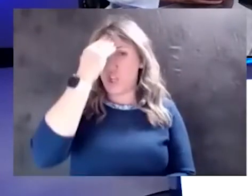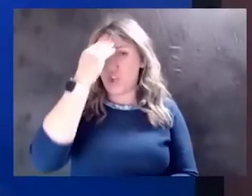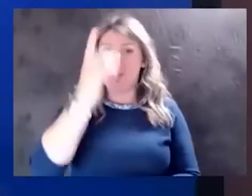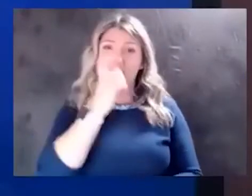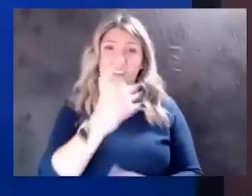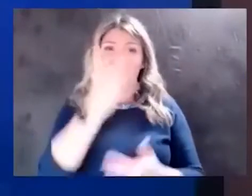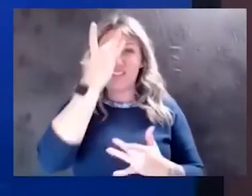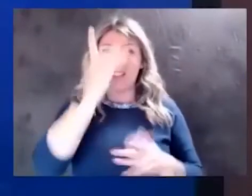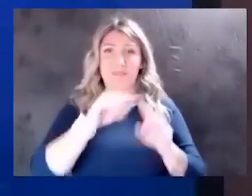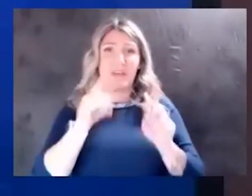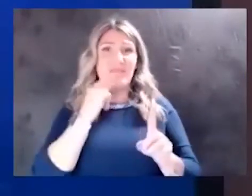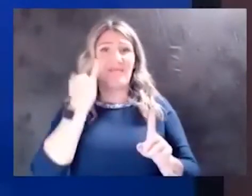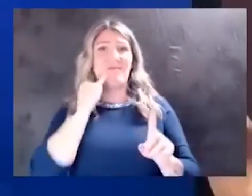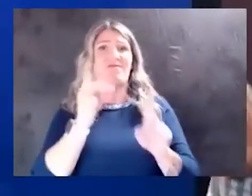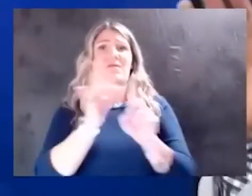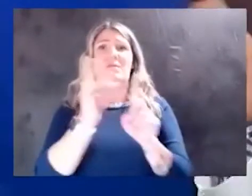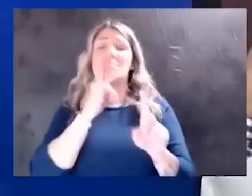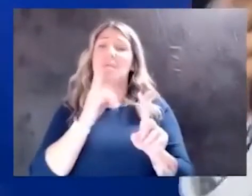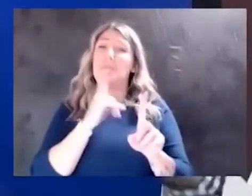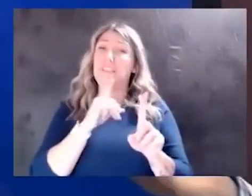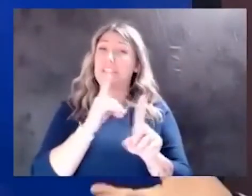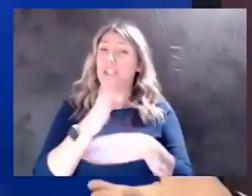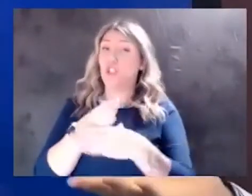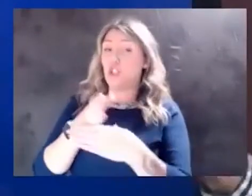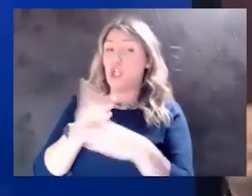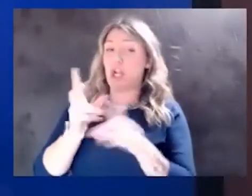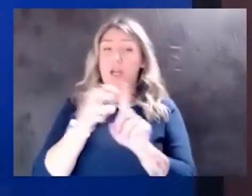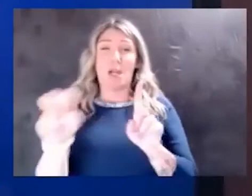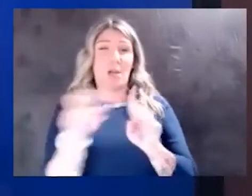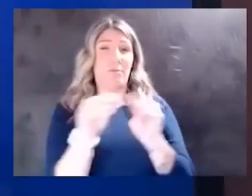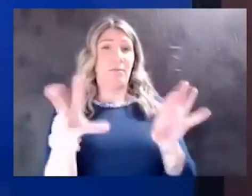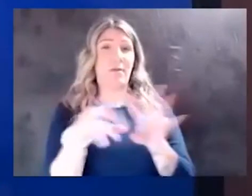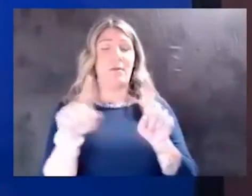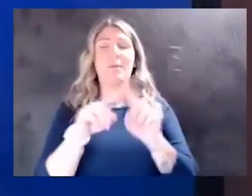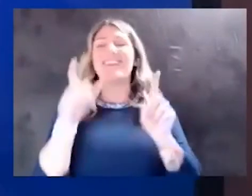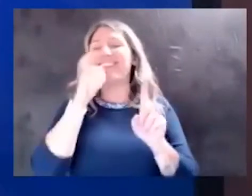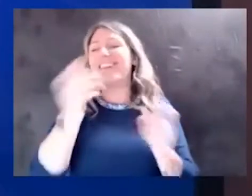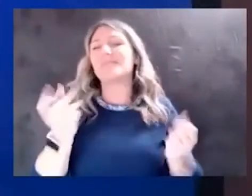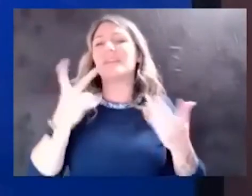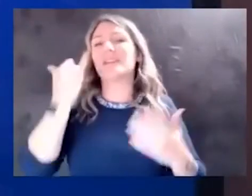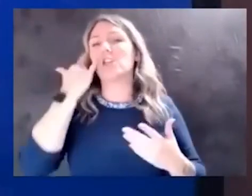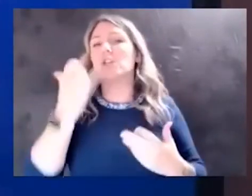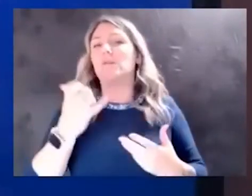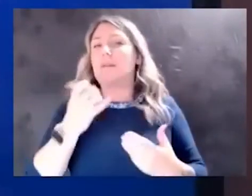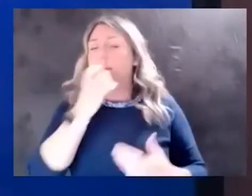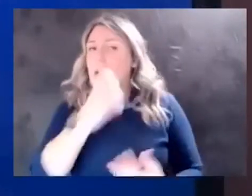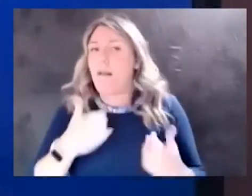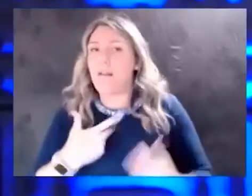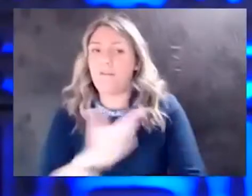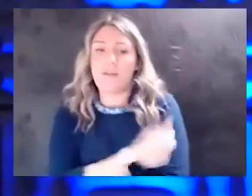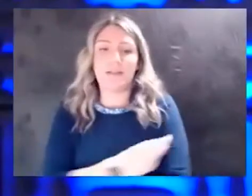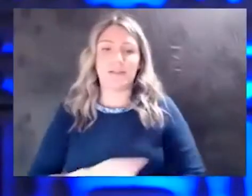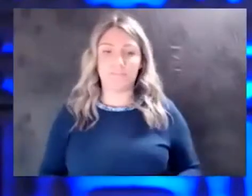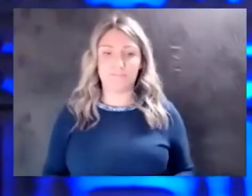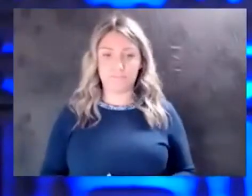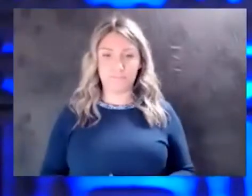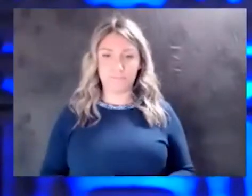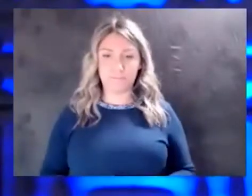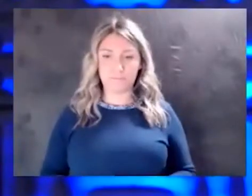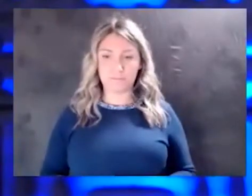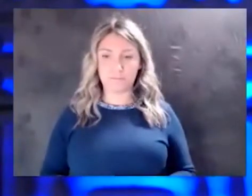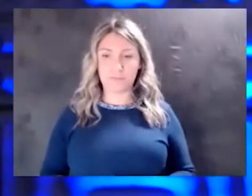it, you may still share it, although not as much as if you had not been vaccinated. Yeah. Okay, and I'll probably butcher this name,